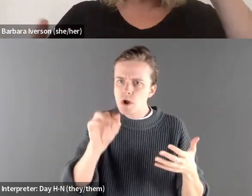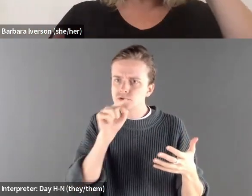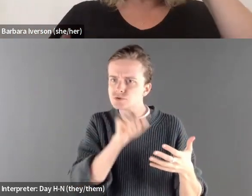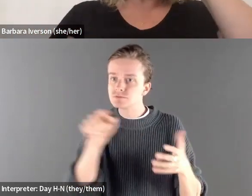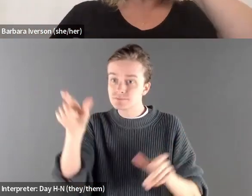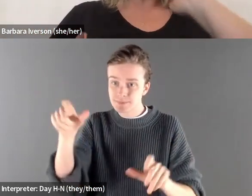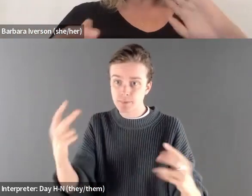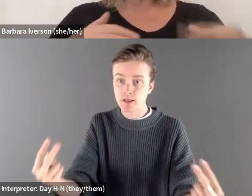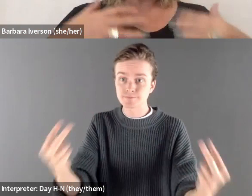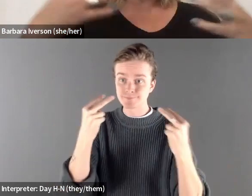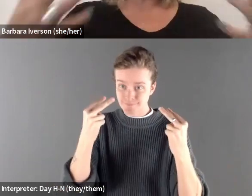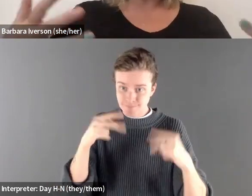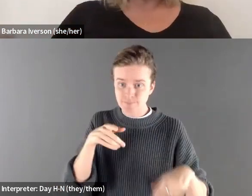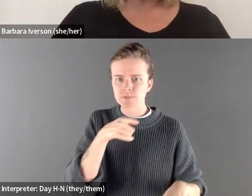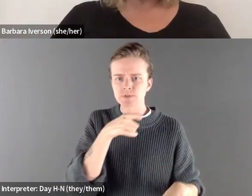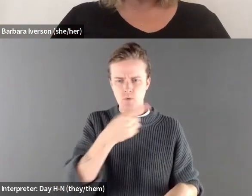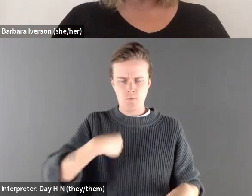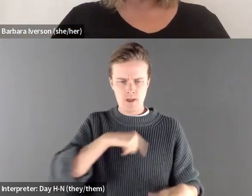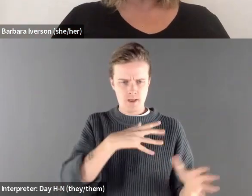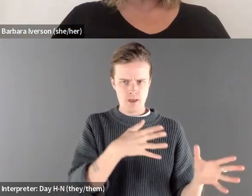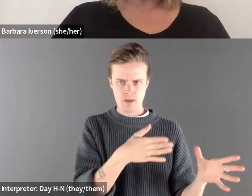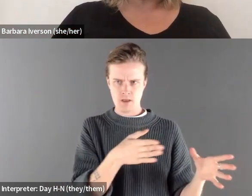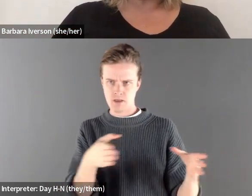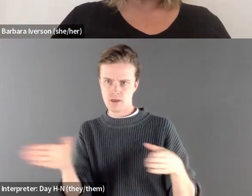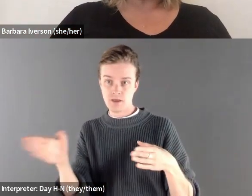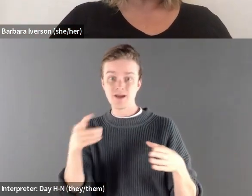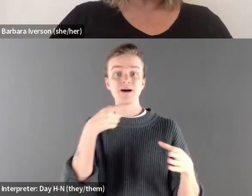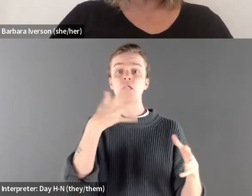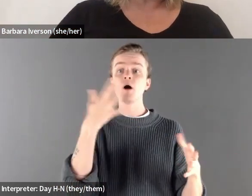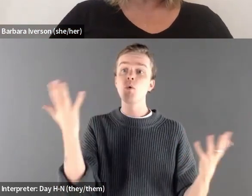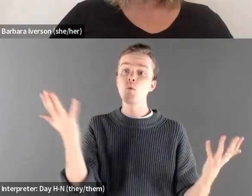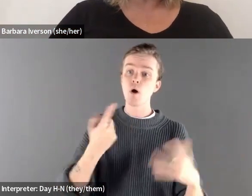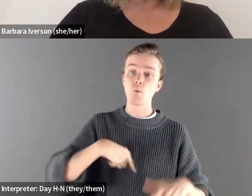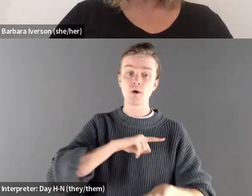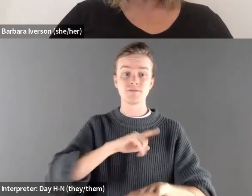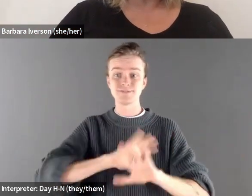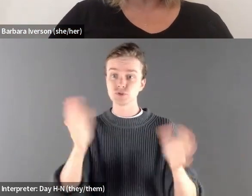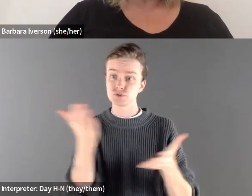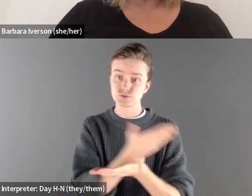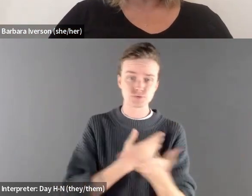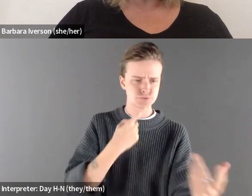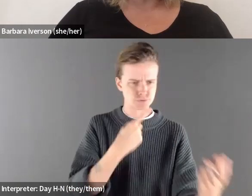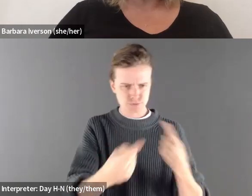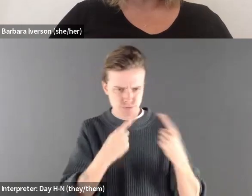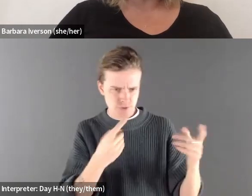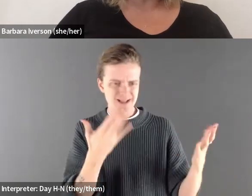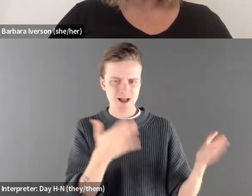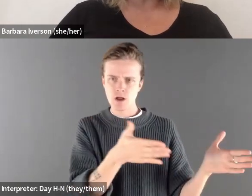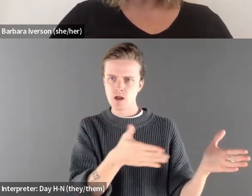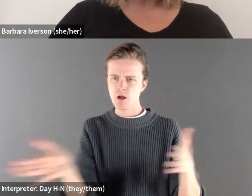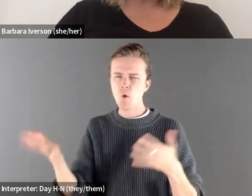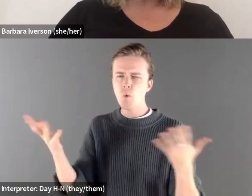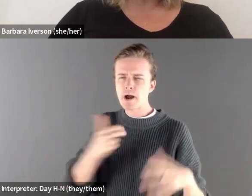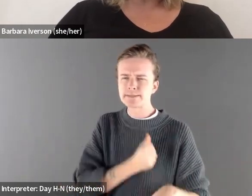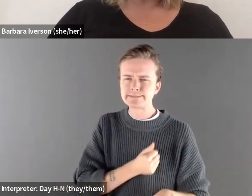talking and shifting into sort of, okay, so then what can some of these civil societies do, and what are some of the action